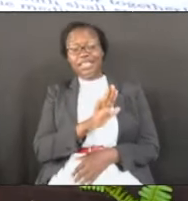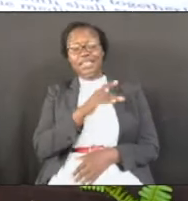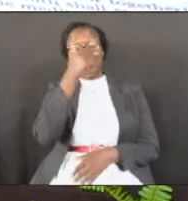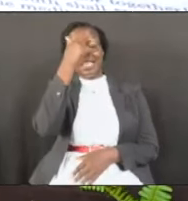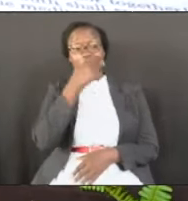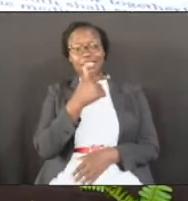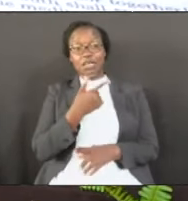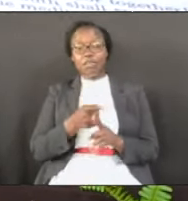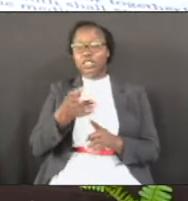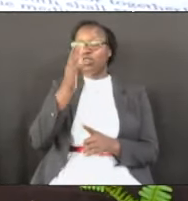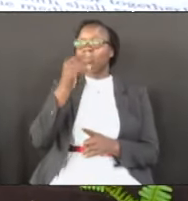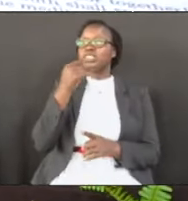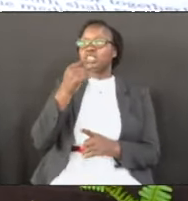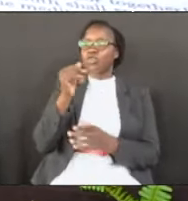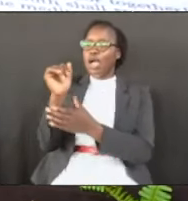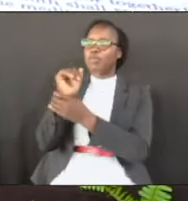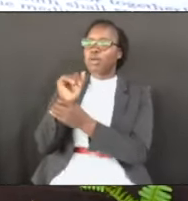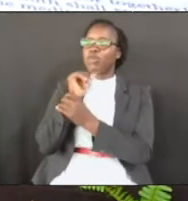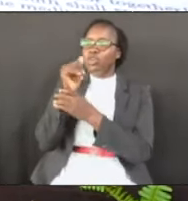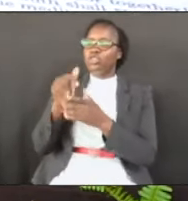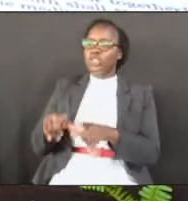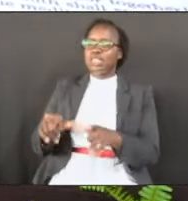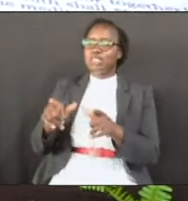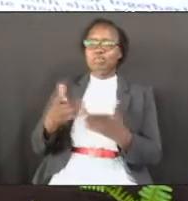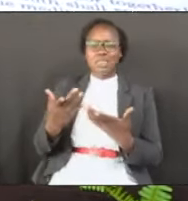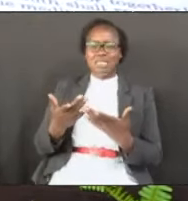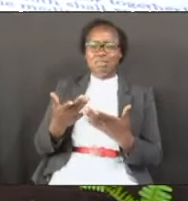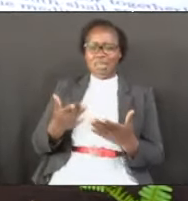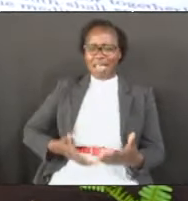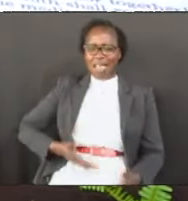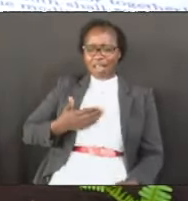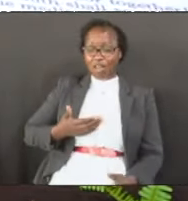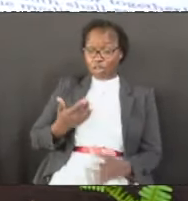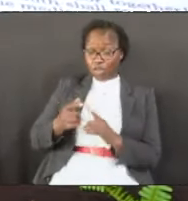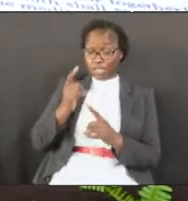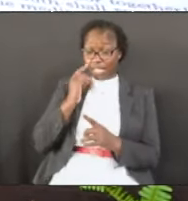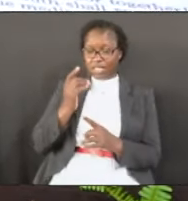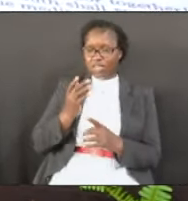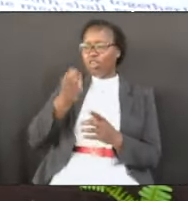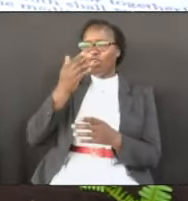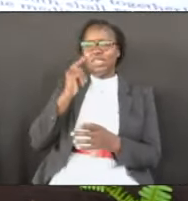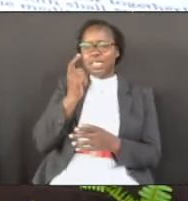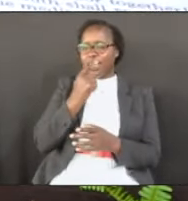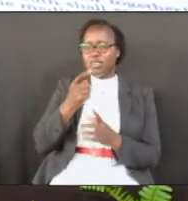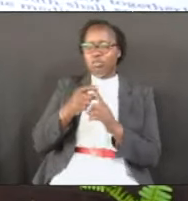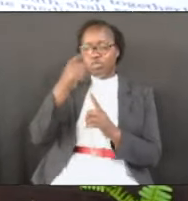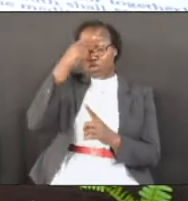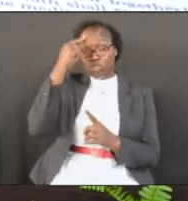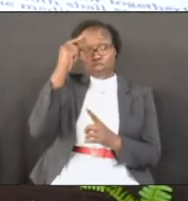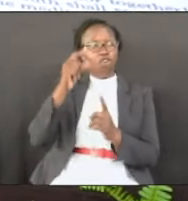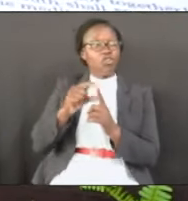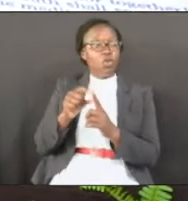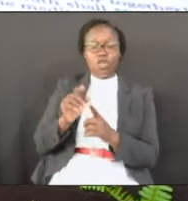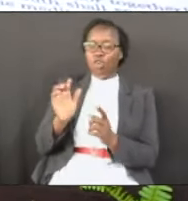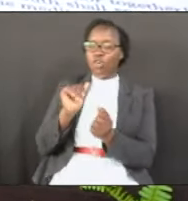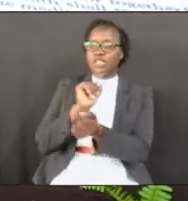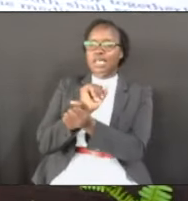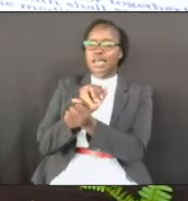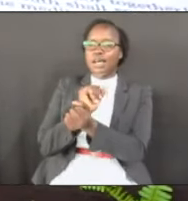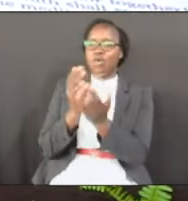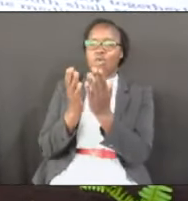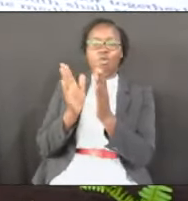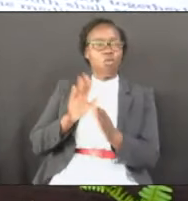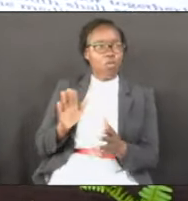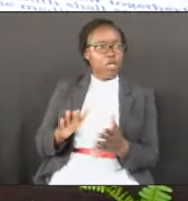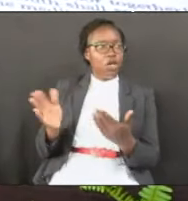God said to Abraham, "Do not let it be displeasing in your sight because of the lad or because of your bond woman. Whatever